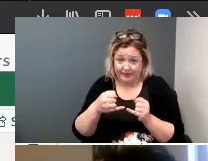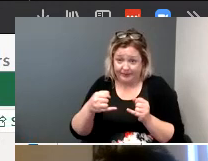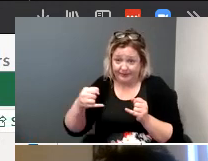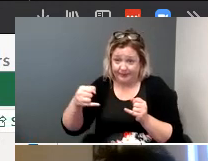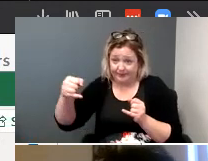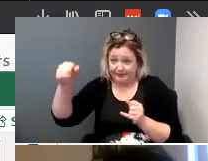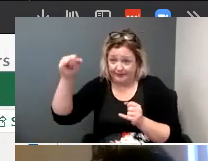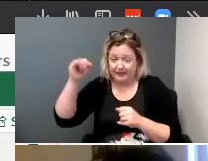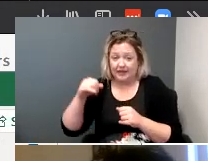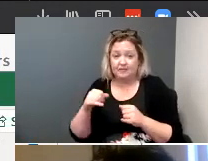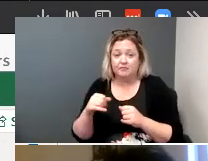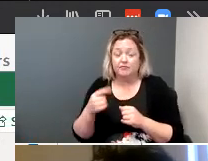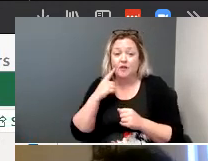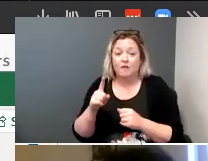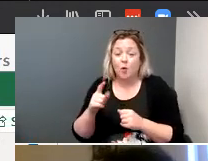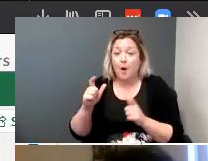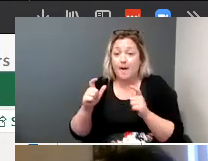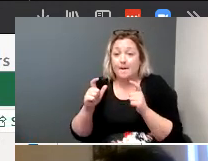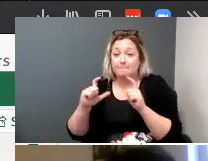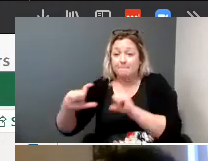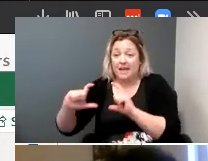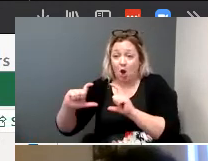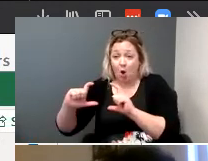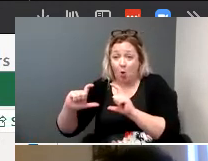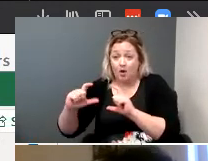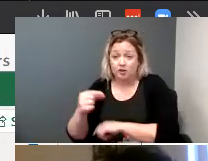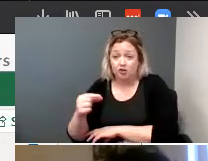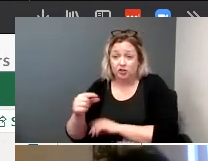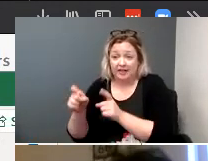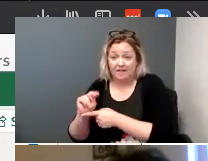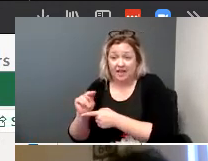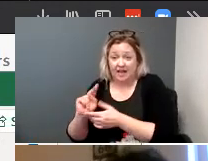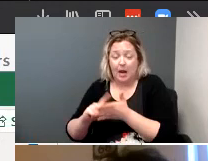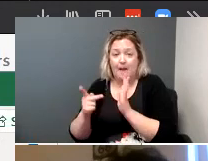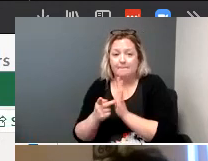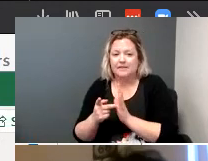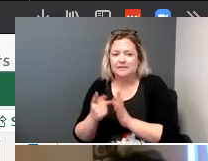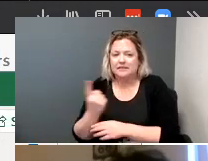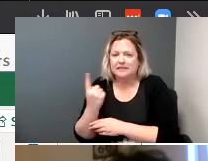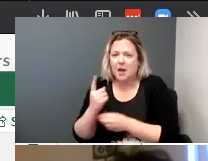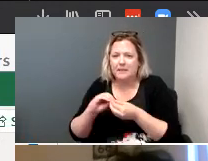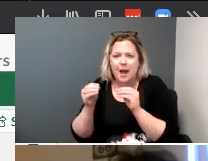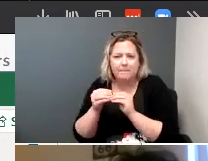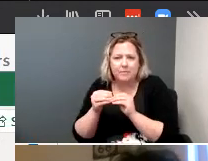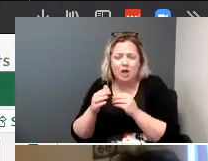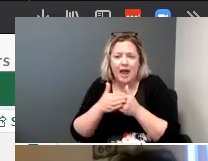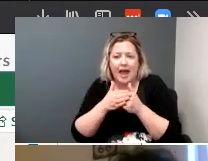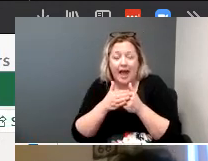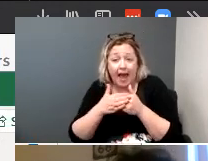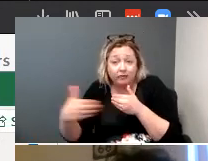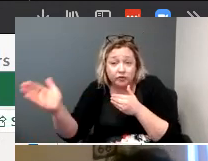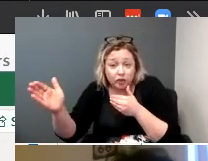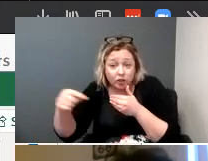of n, it means that there is some number n0 after which our algorithm